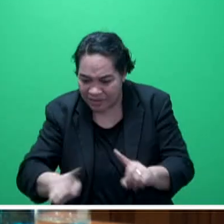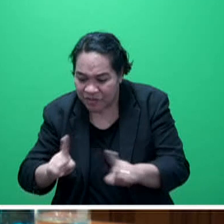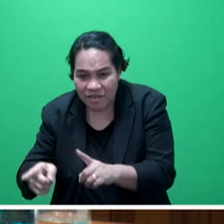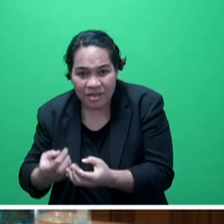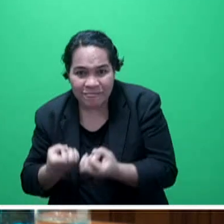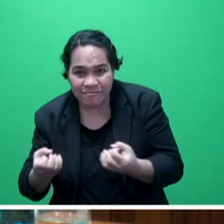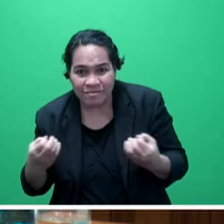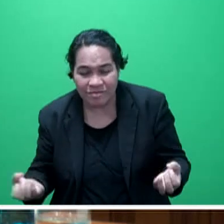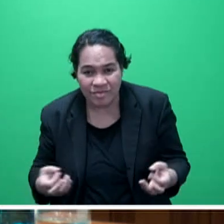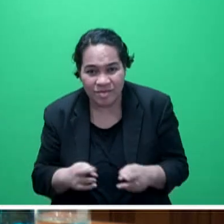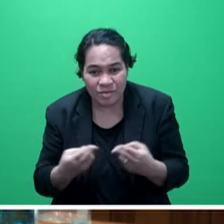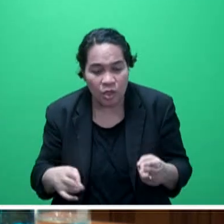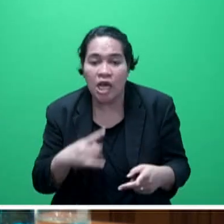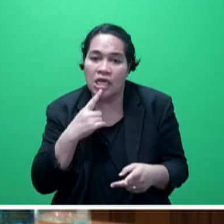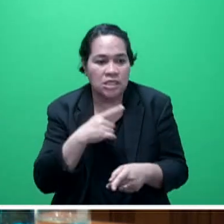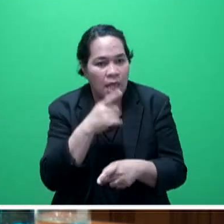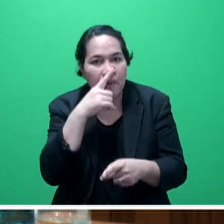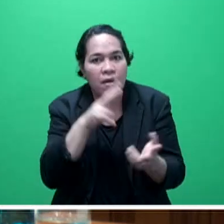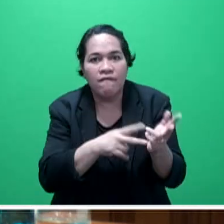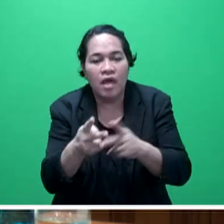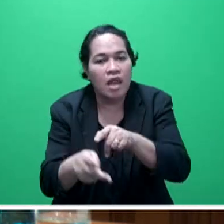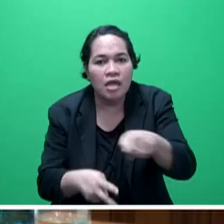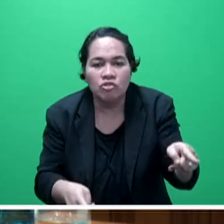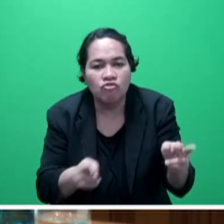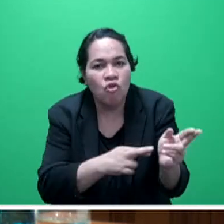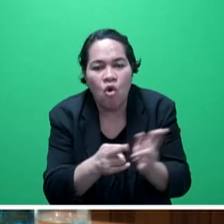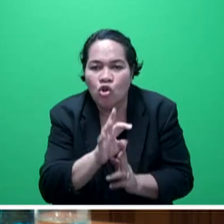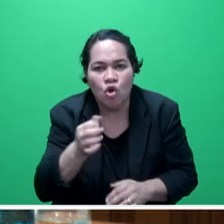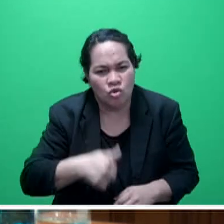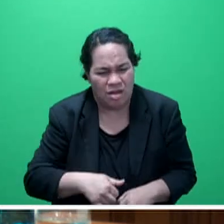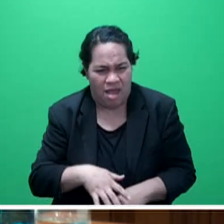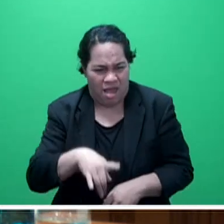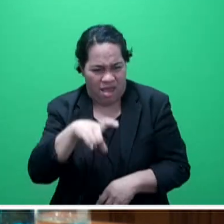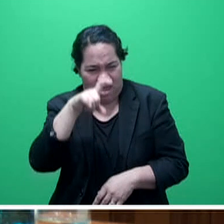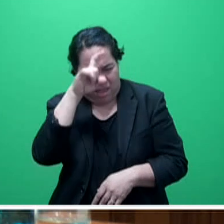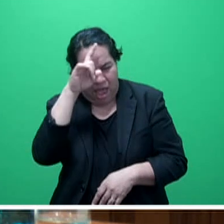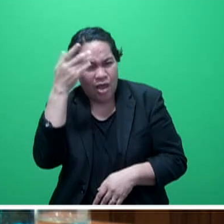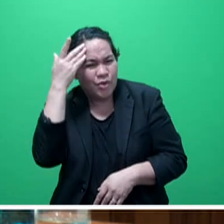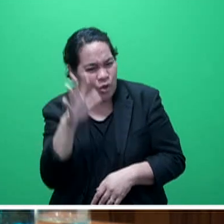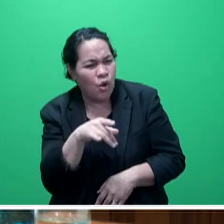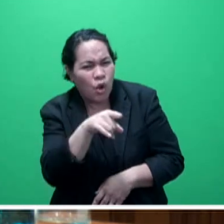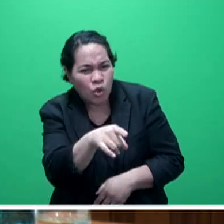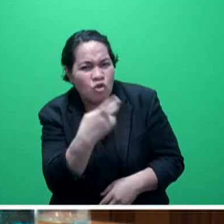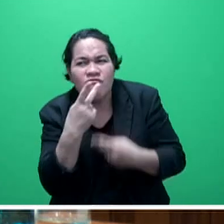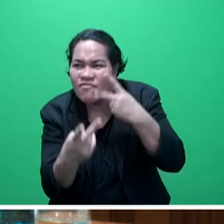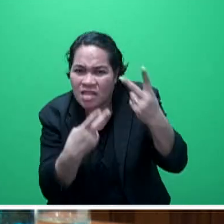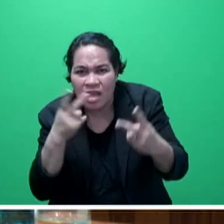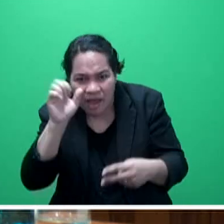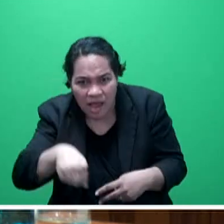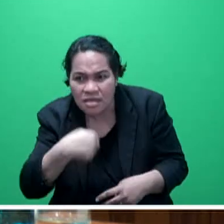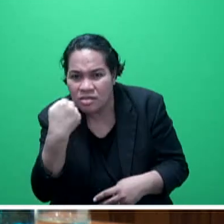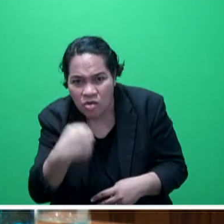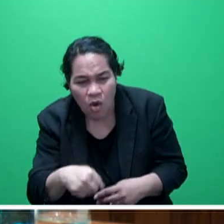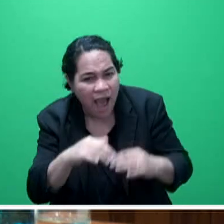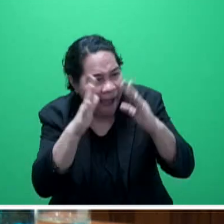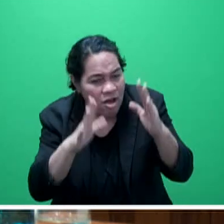used by people in the rural areas. I really don't know whose house he visited, Mr. Speaker, sir, that he was